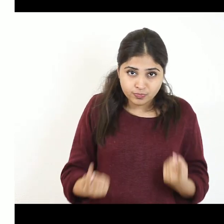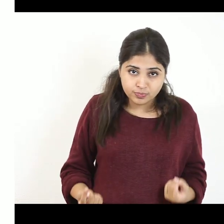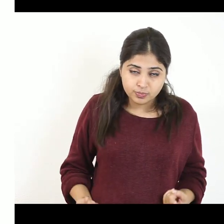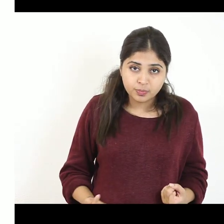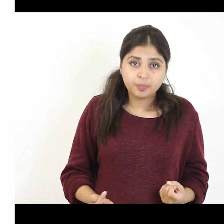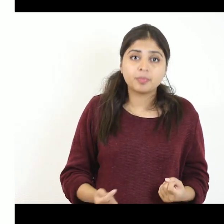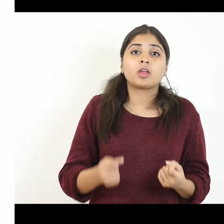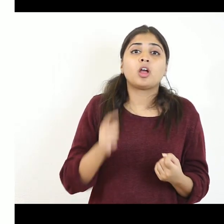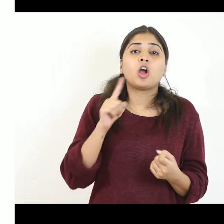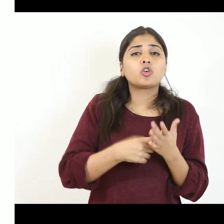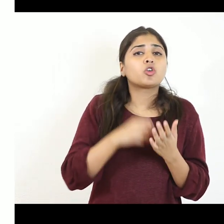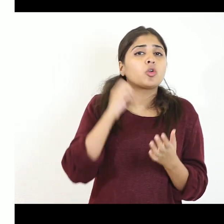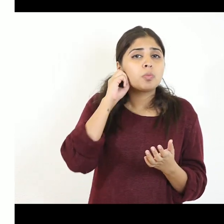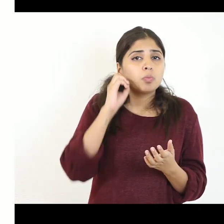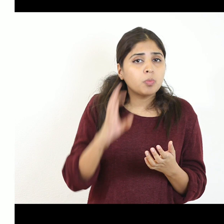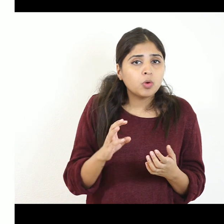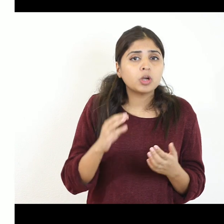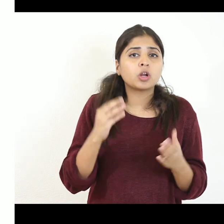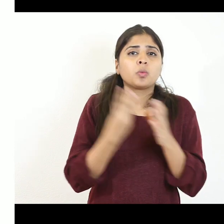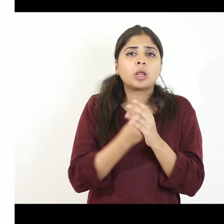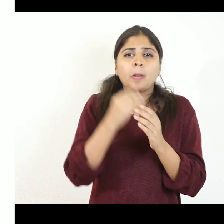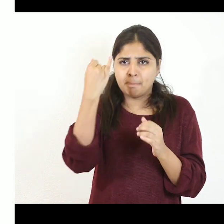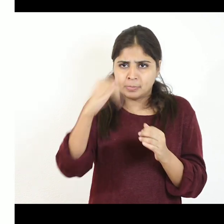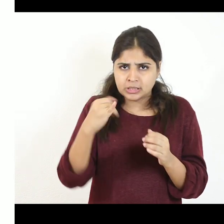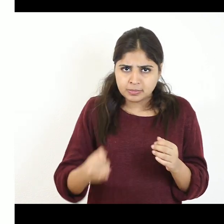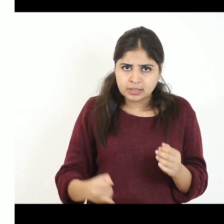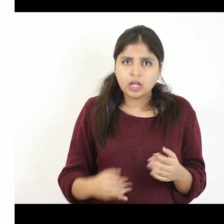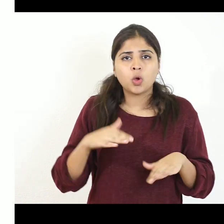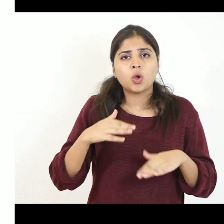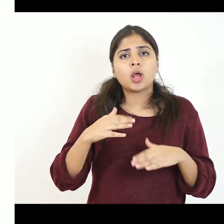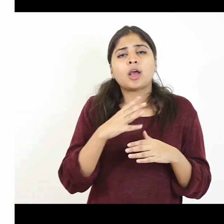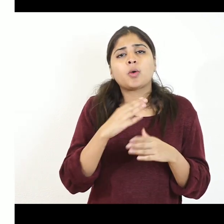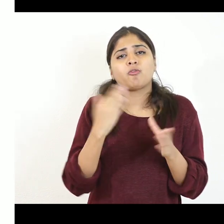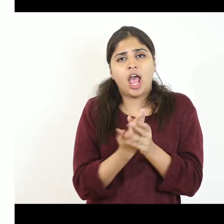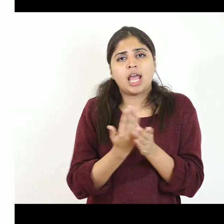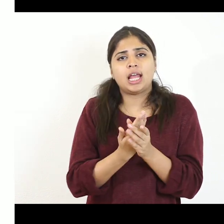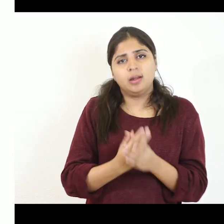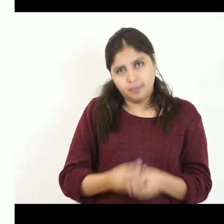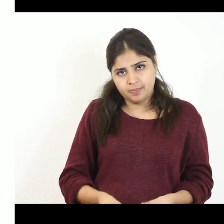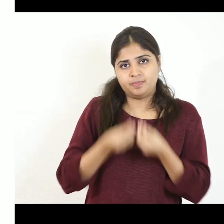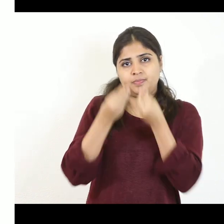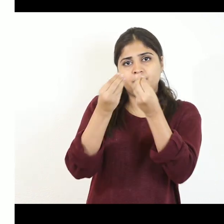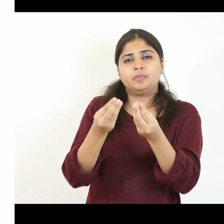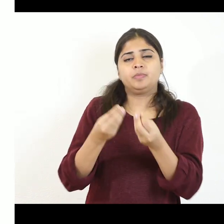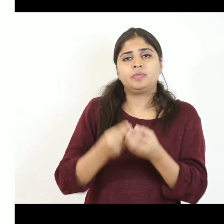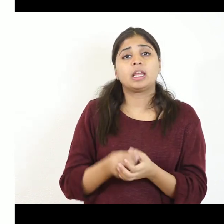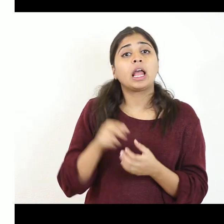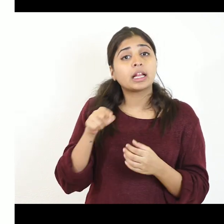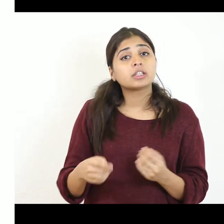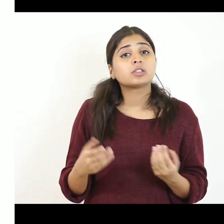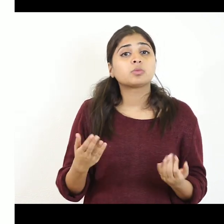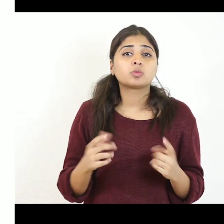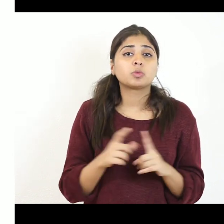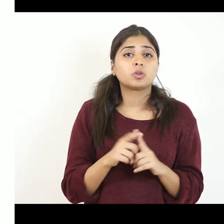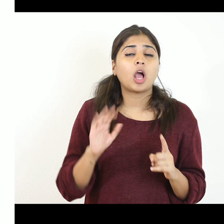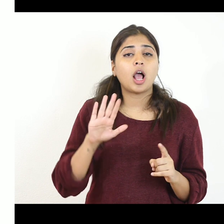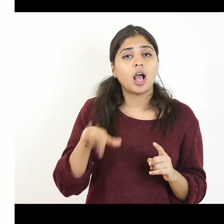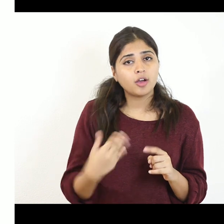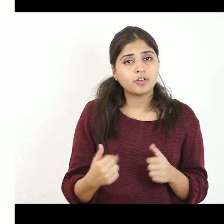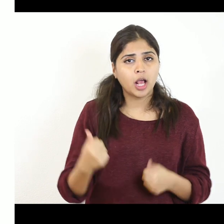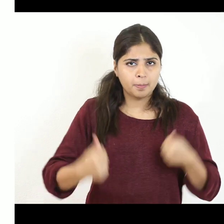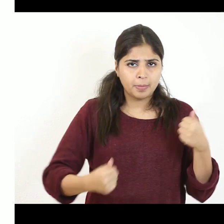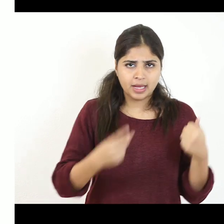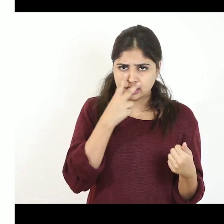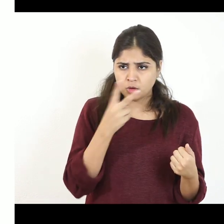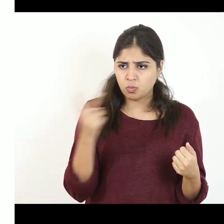both data files will be generated. This can be done after comparing both the files, and correction must be made